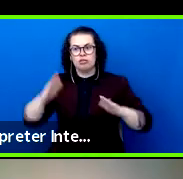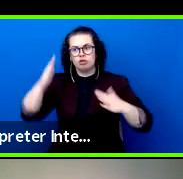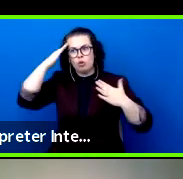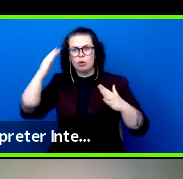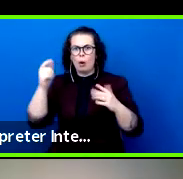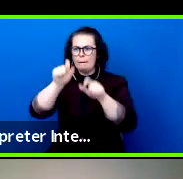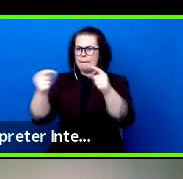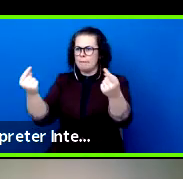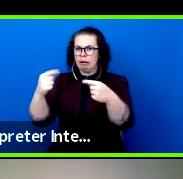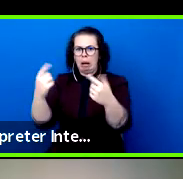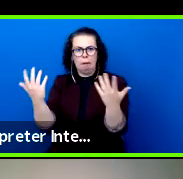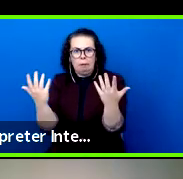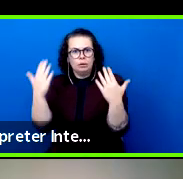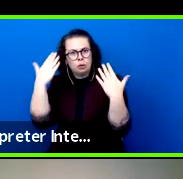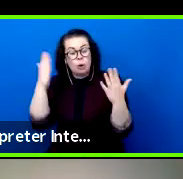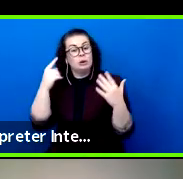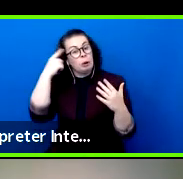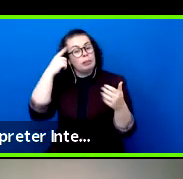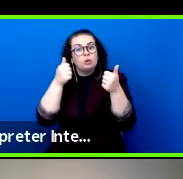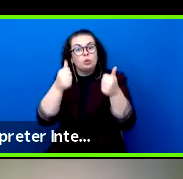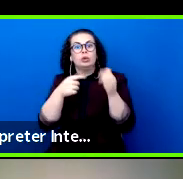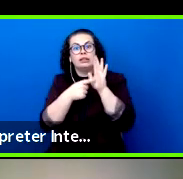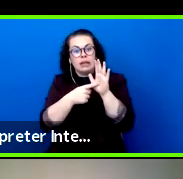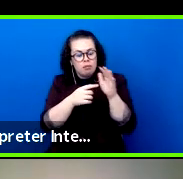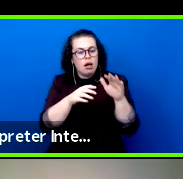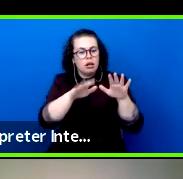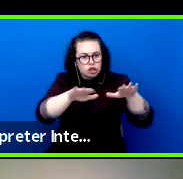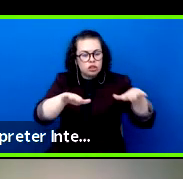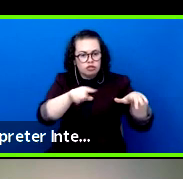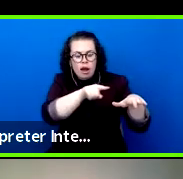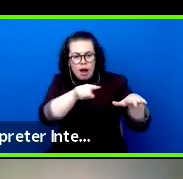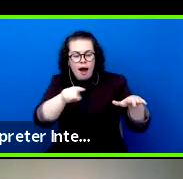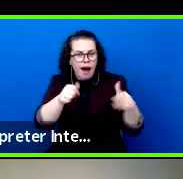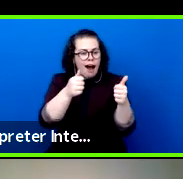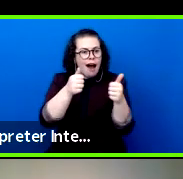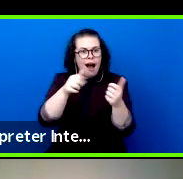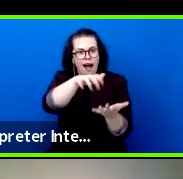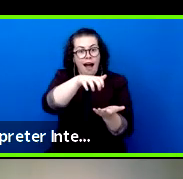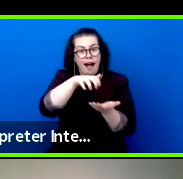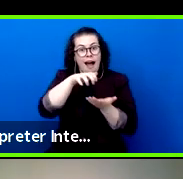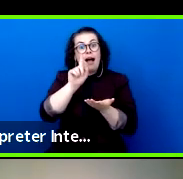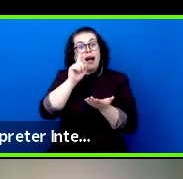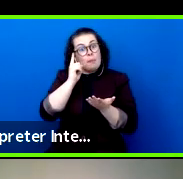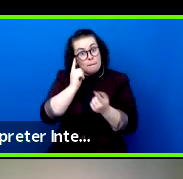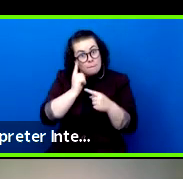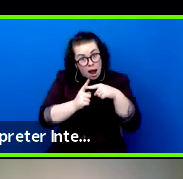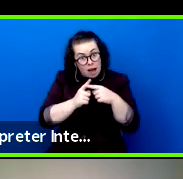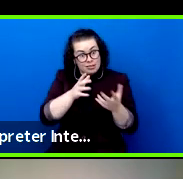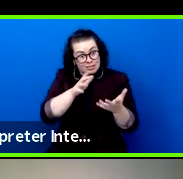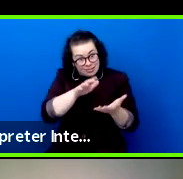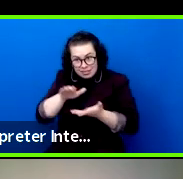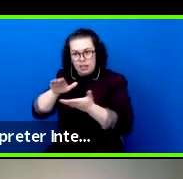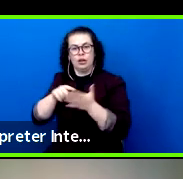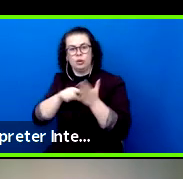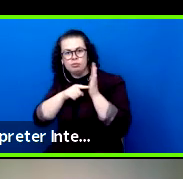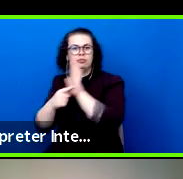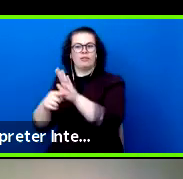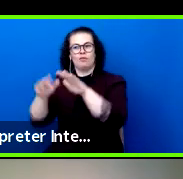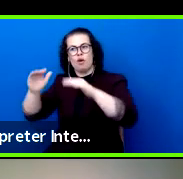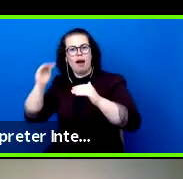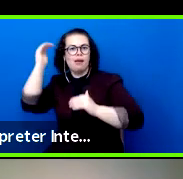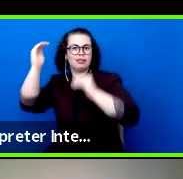think the best practice example of theater for young audiences could be transferred to the adult theaters, and that might be a